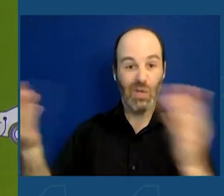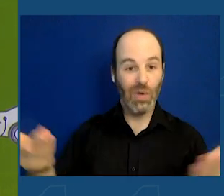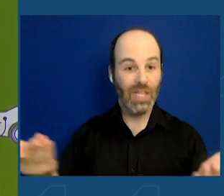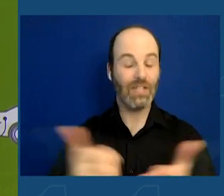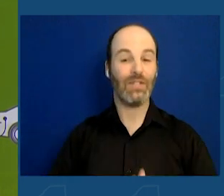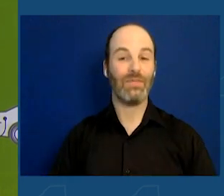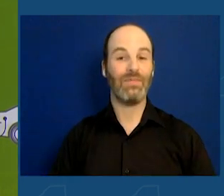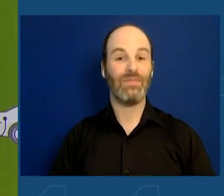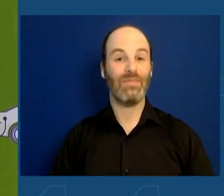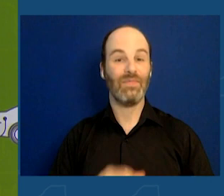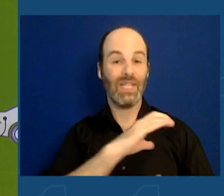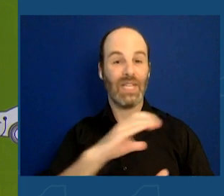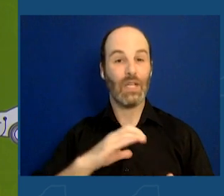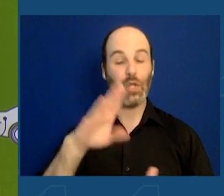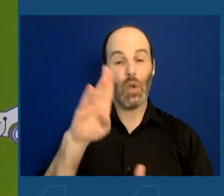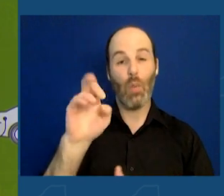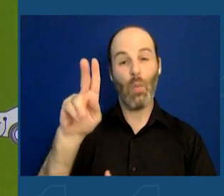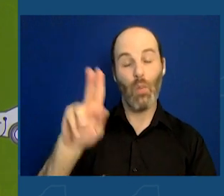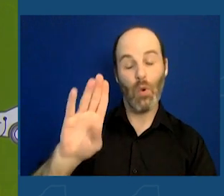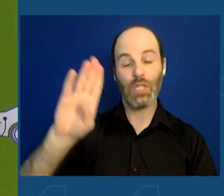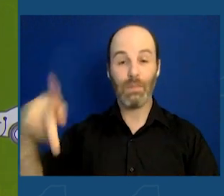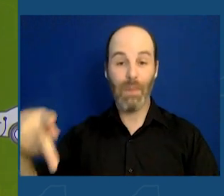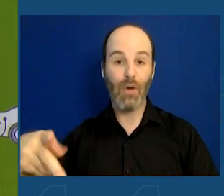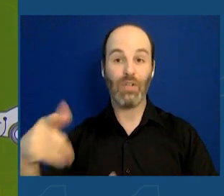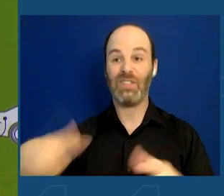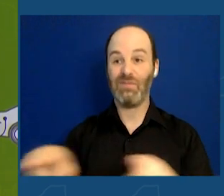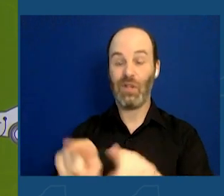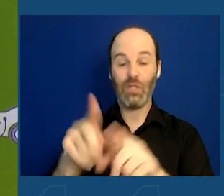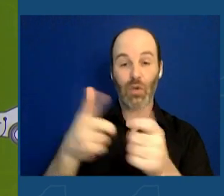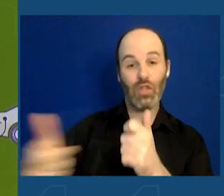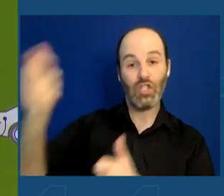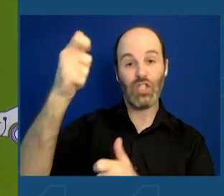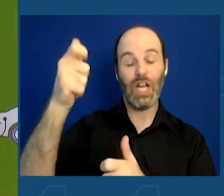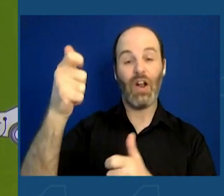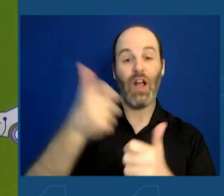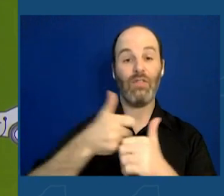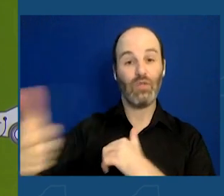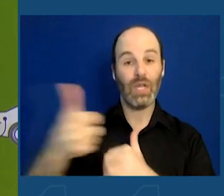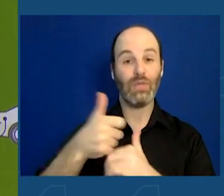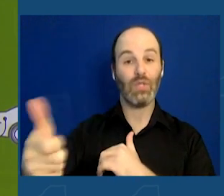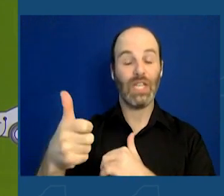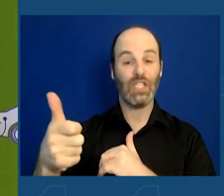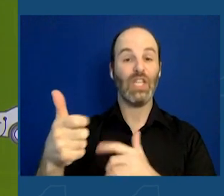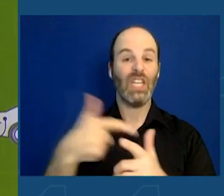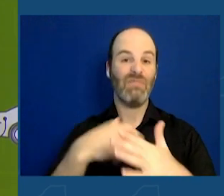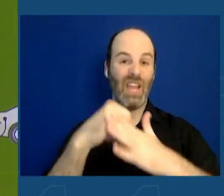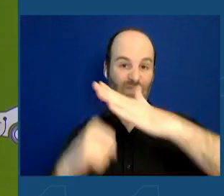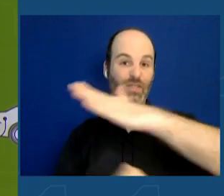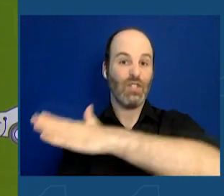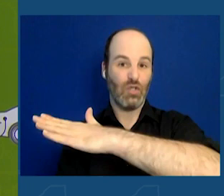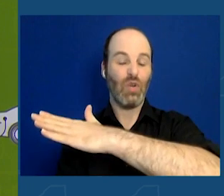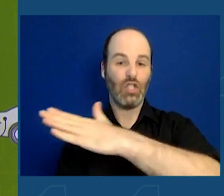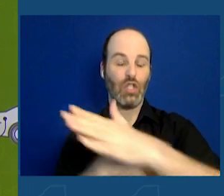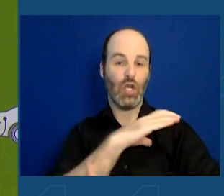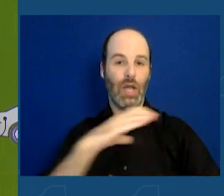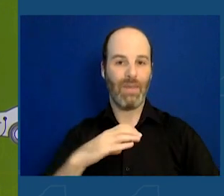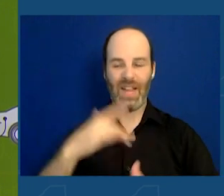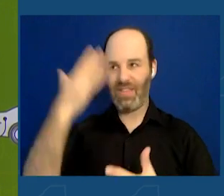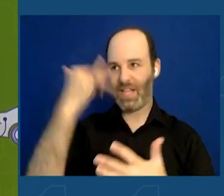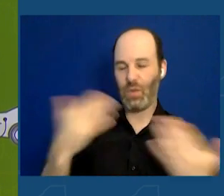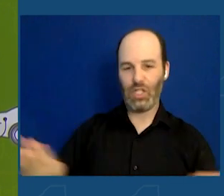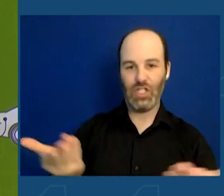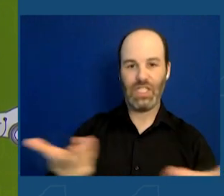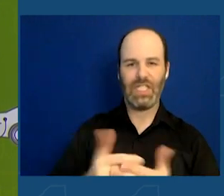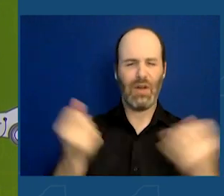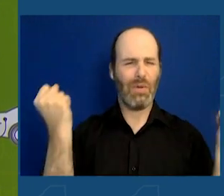Councilor Brooks Powers is also the chair of the Transportation Infrastructure Committee, so that's why she has joined us here today. So many people have joined